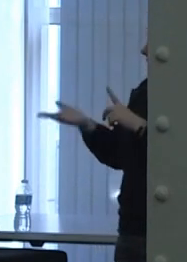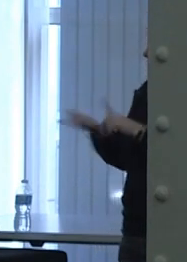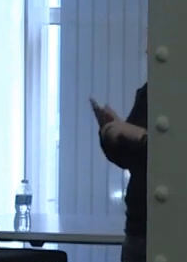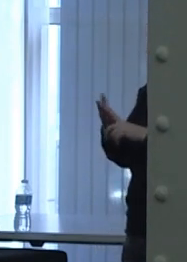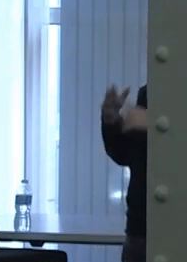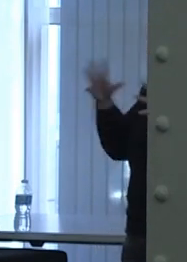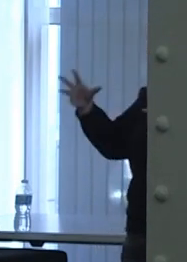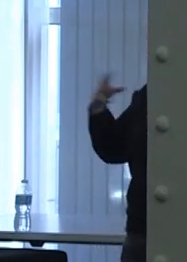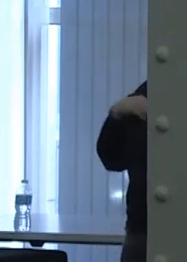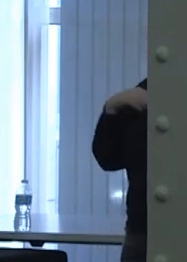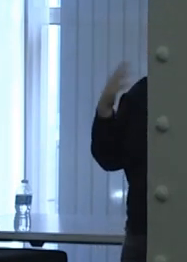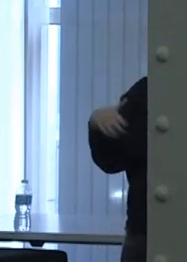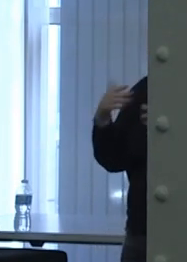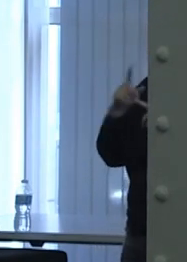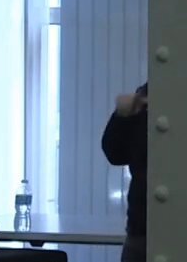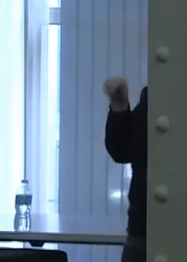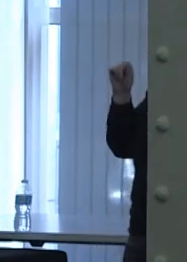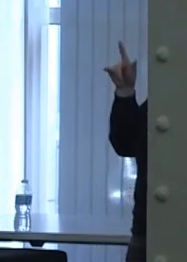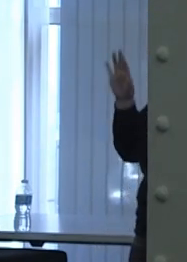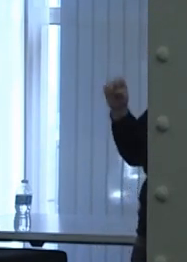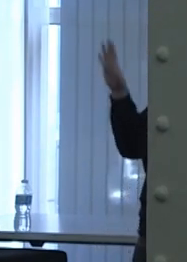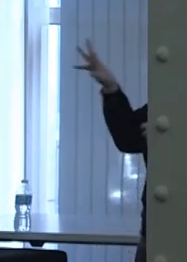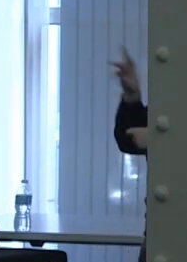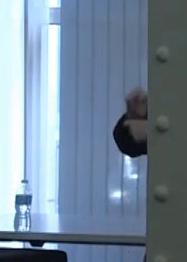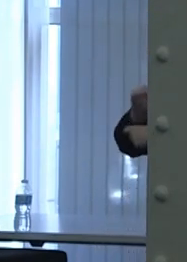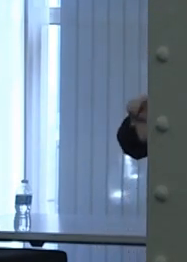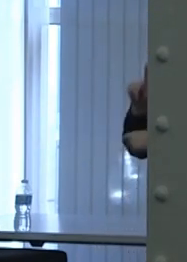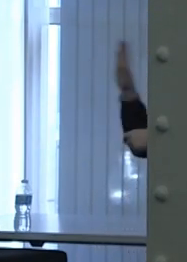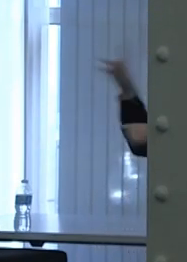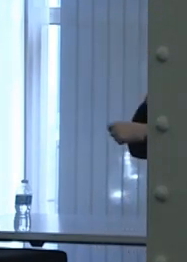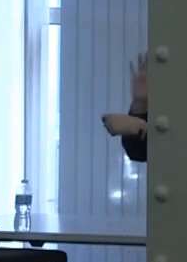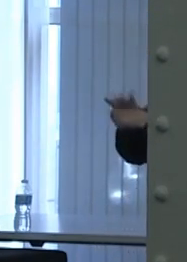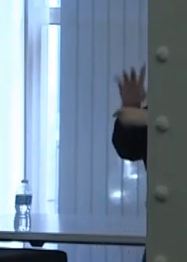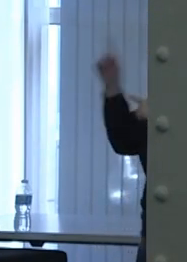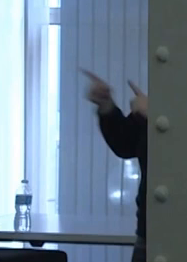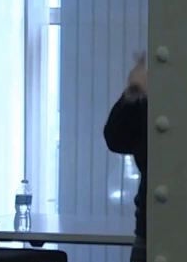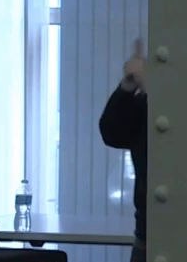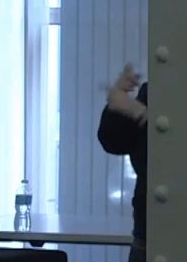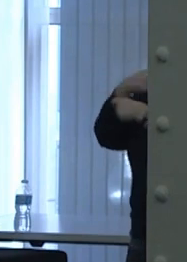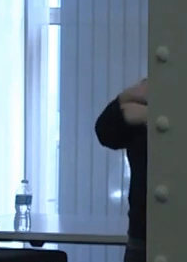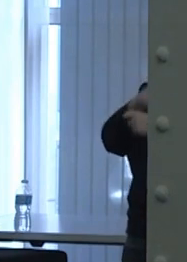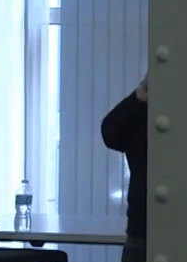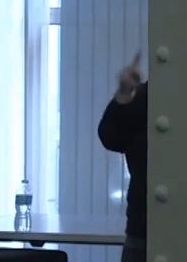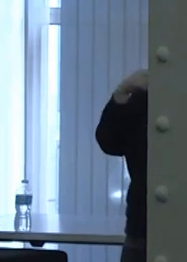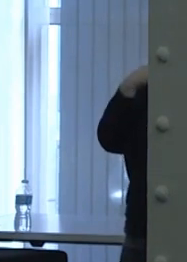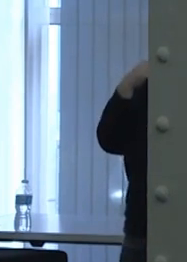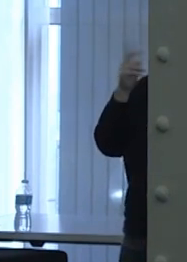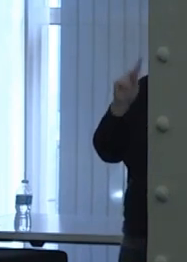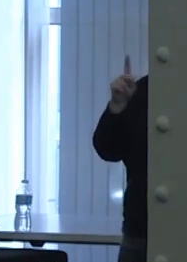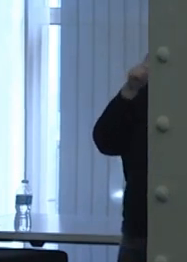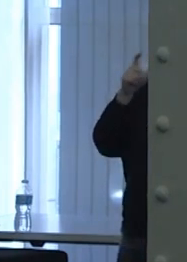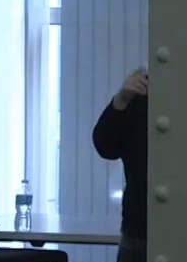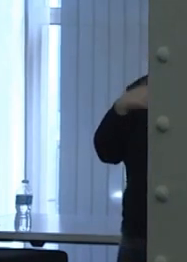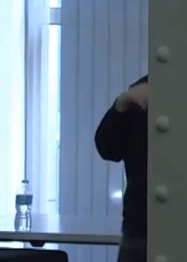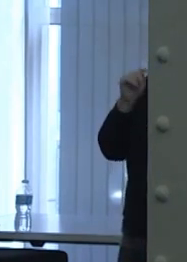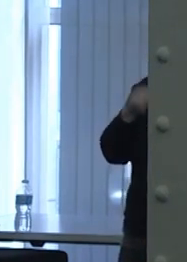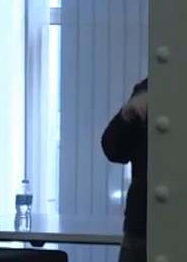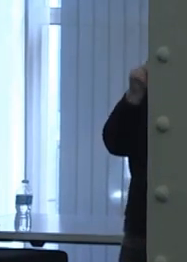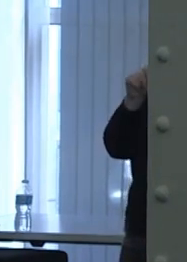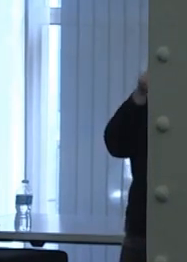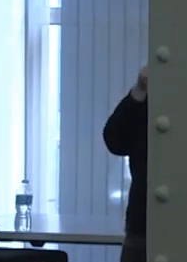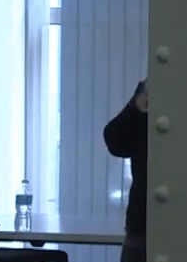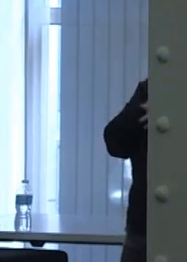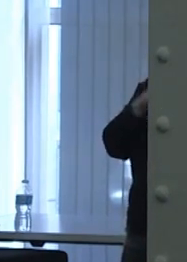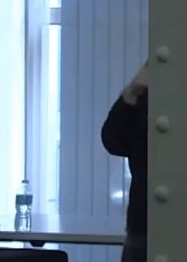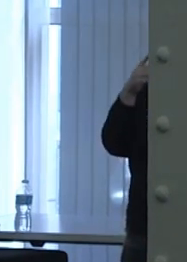But Alice's dedication and commitment to ensuring that the voices of individuals with significant disabilities who use